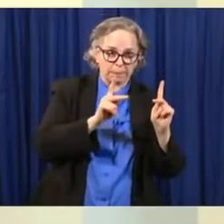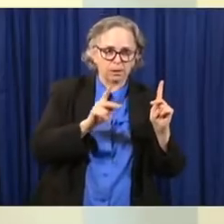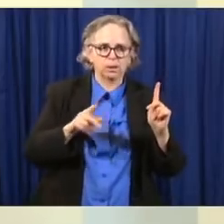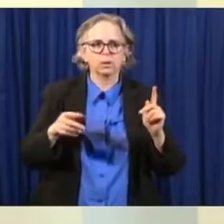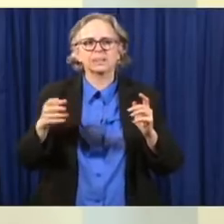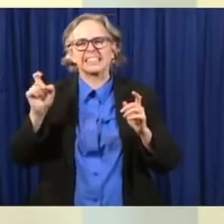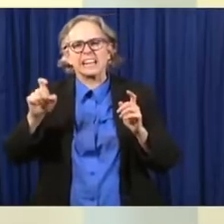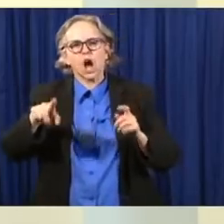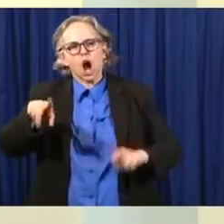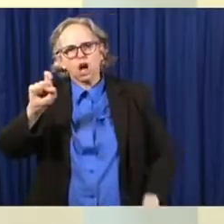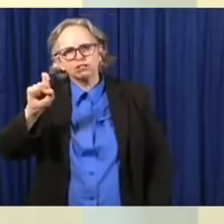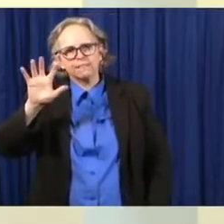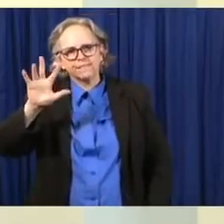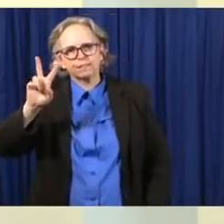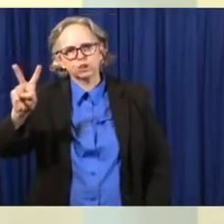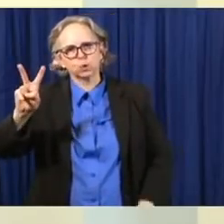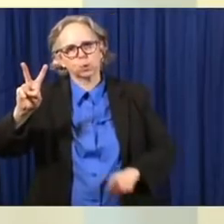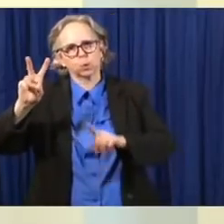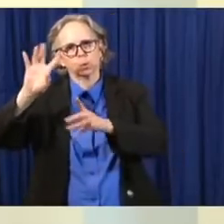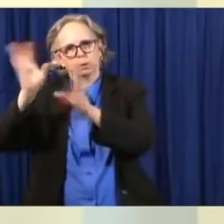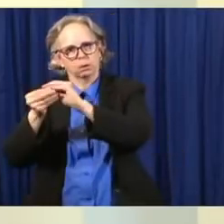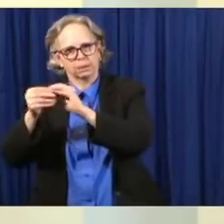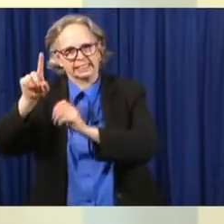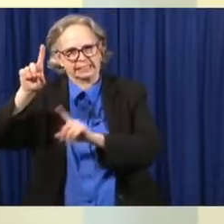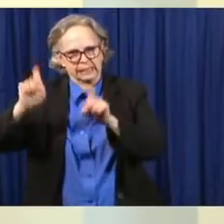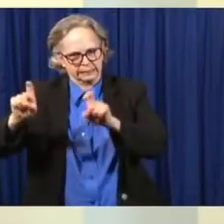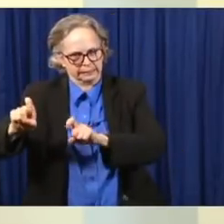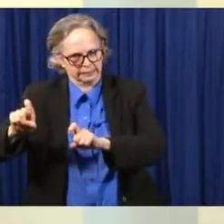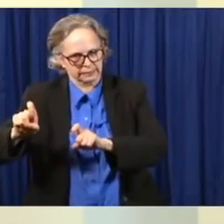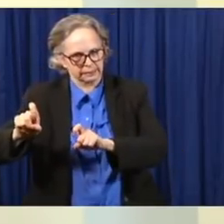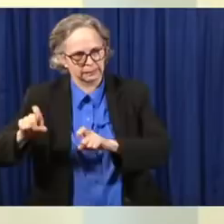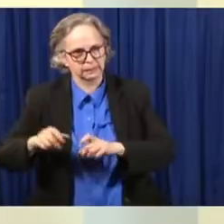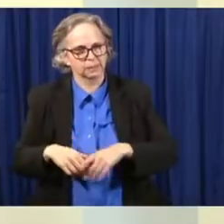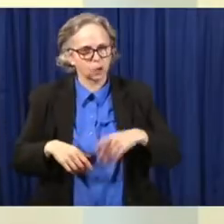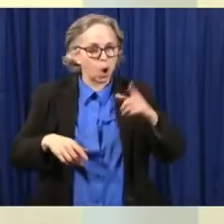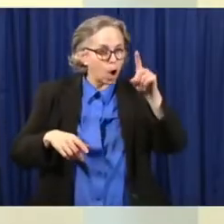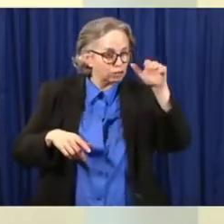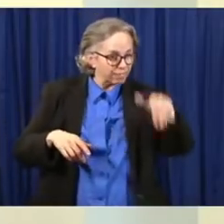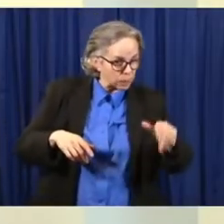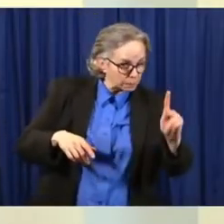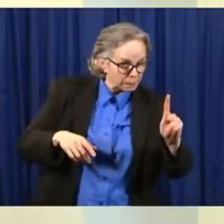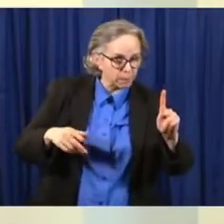number. Fact check me on that because this is my little notes that I scribbled here.